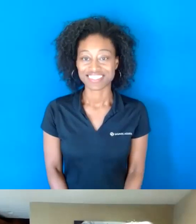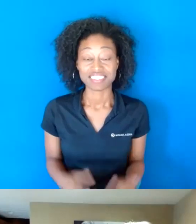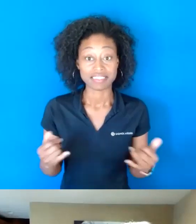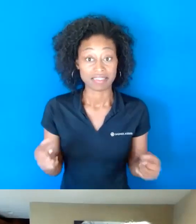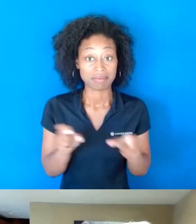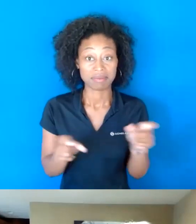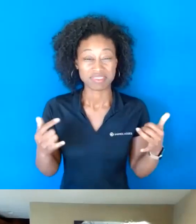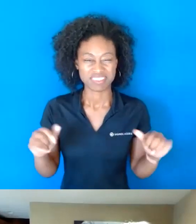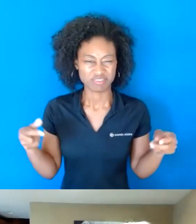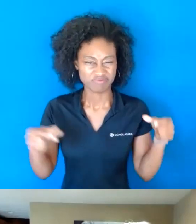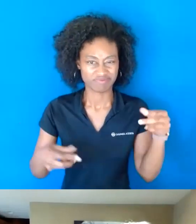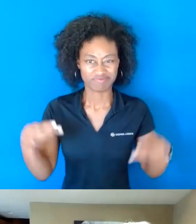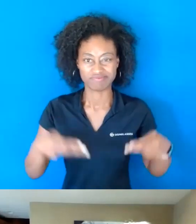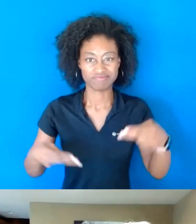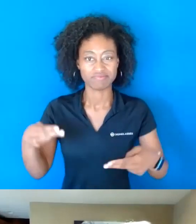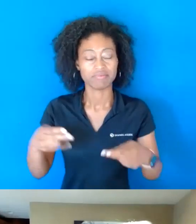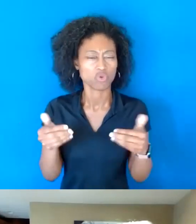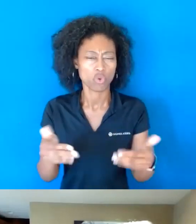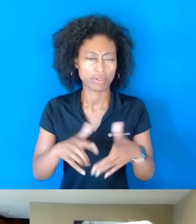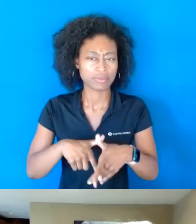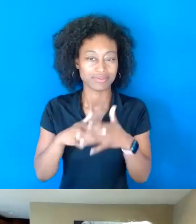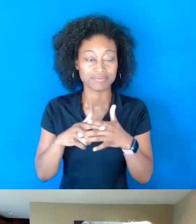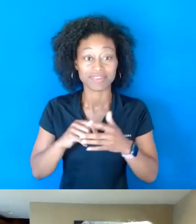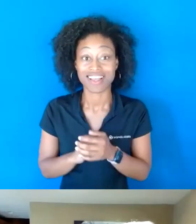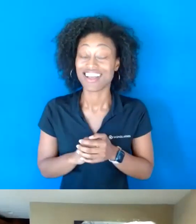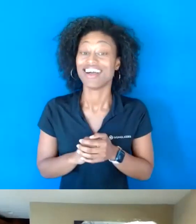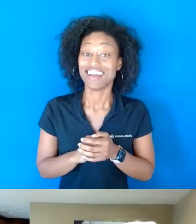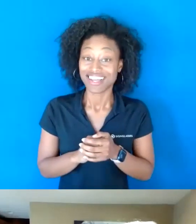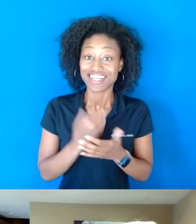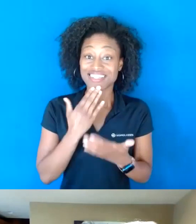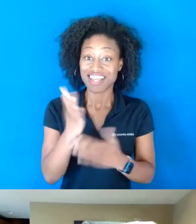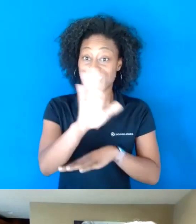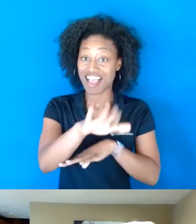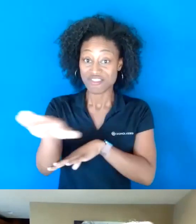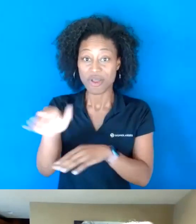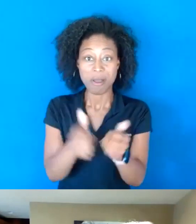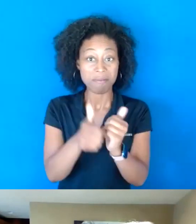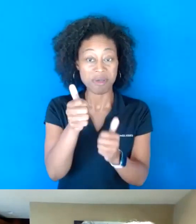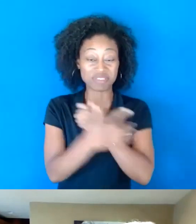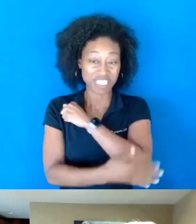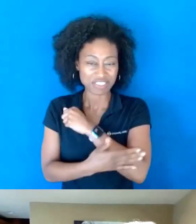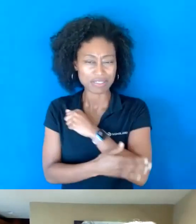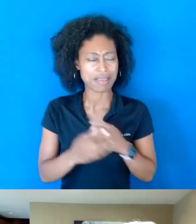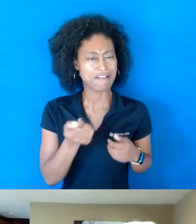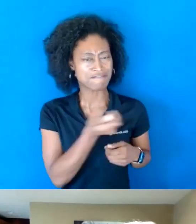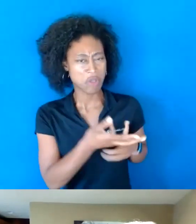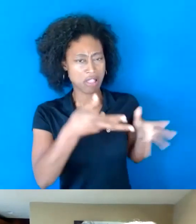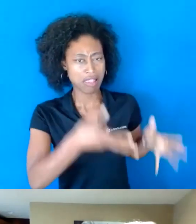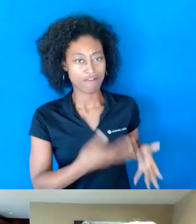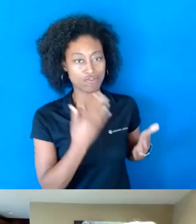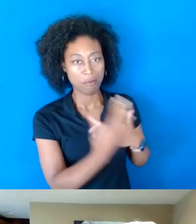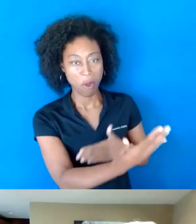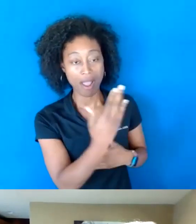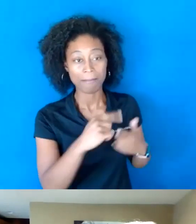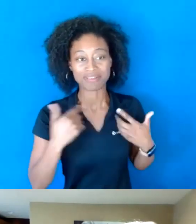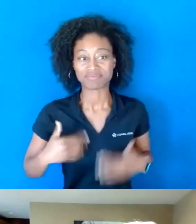we will go ahead and get started. So good afternoon, most of the country. Good morning to some. I am Sierra Royster. I'm